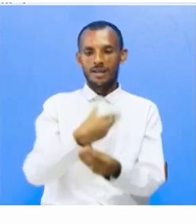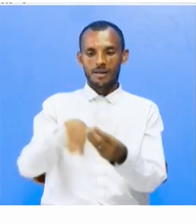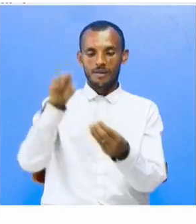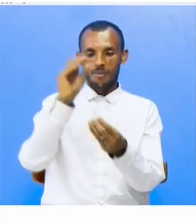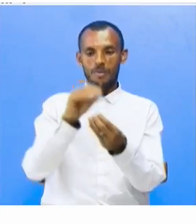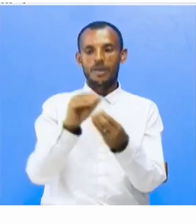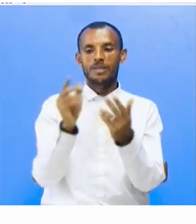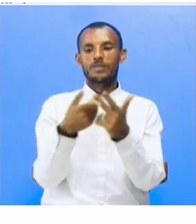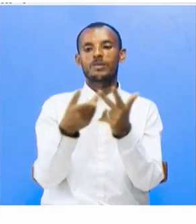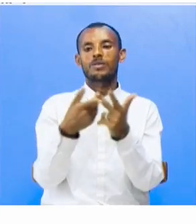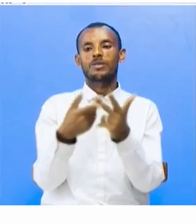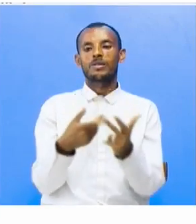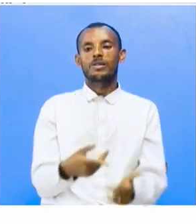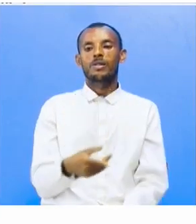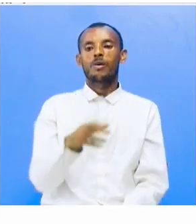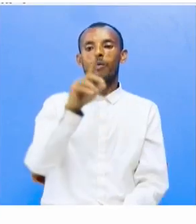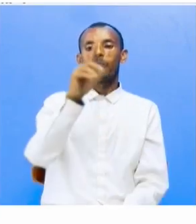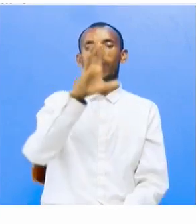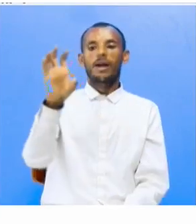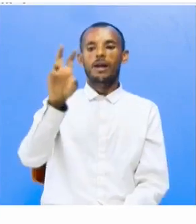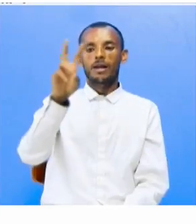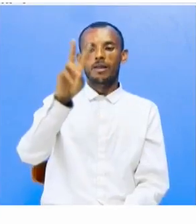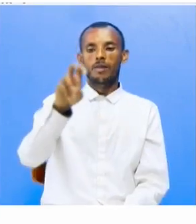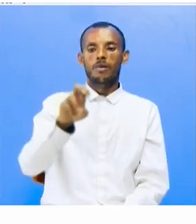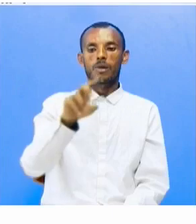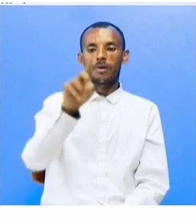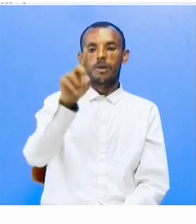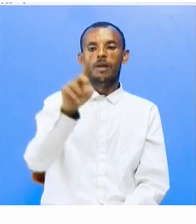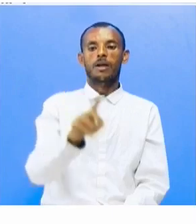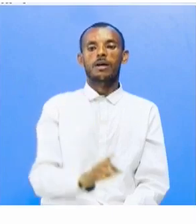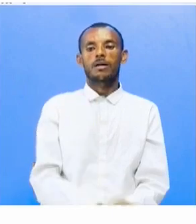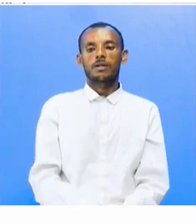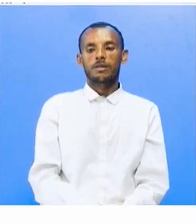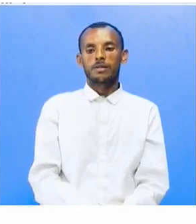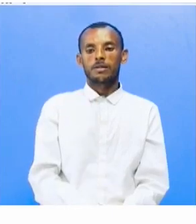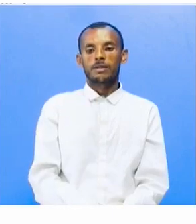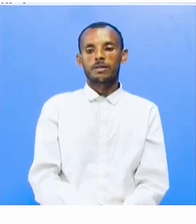110. And third year's interest is this,